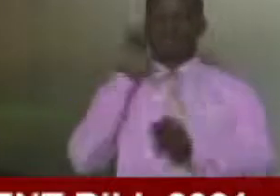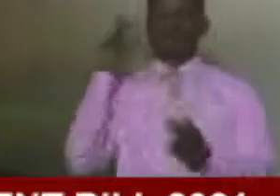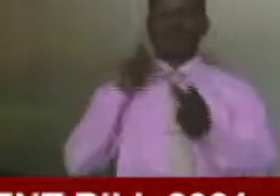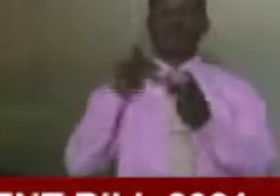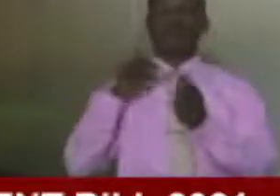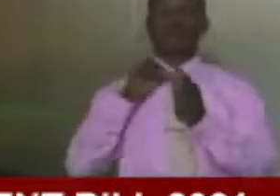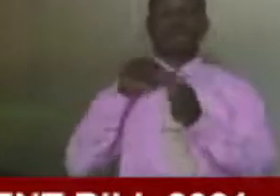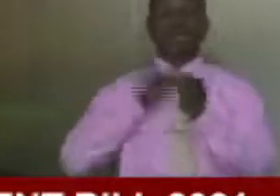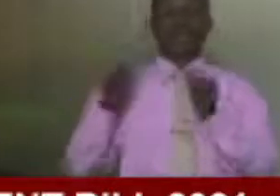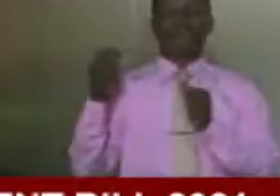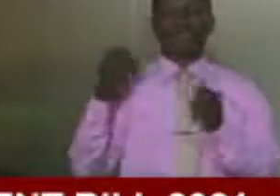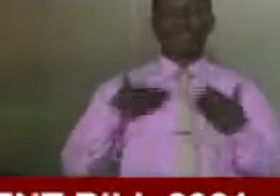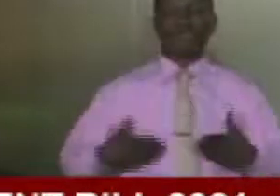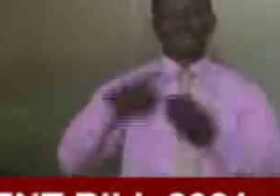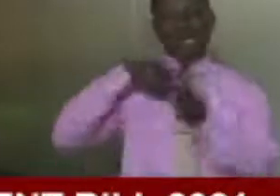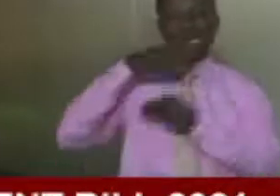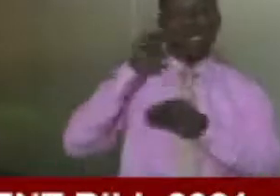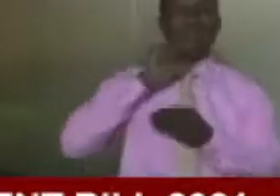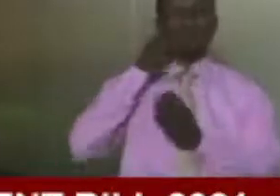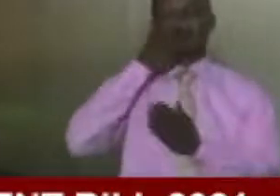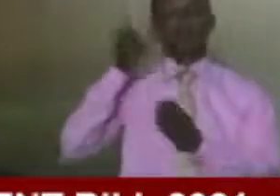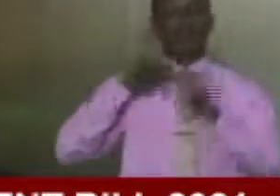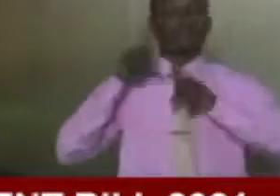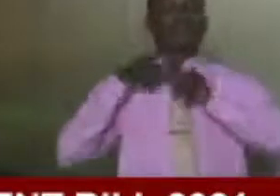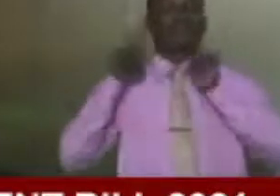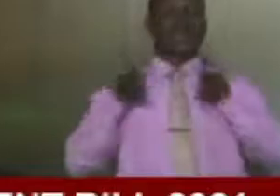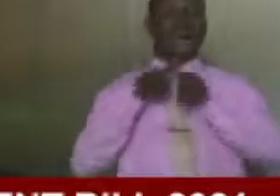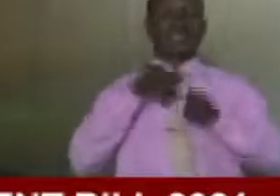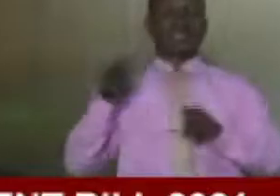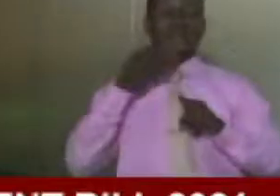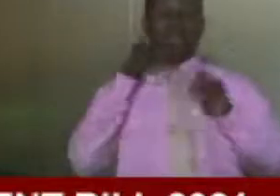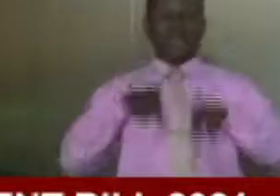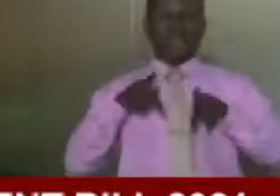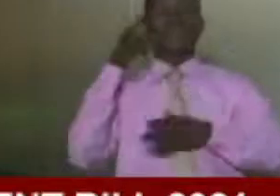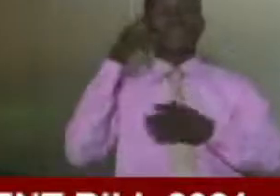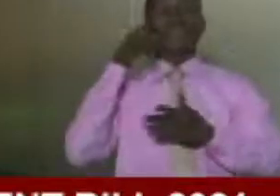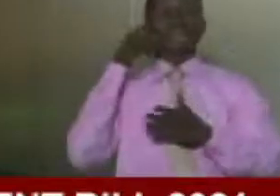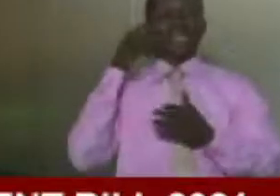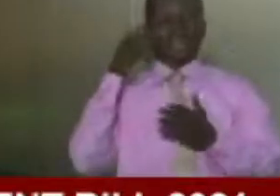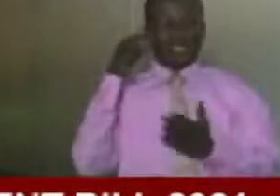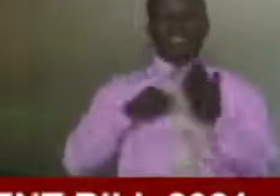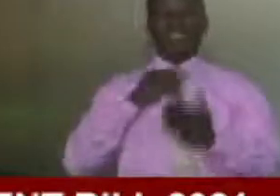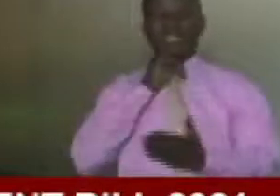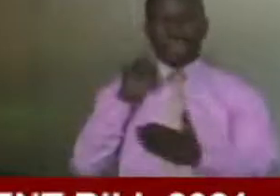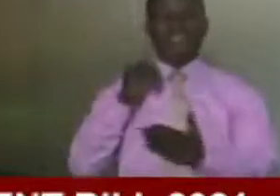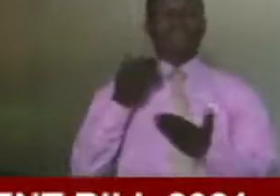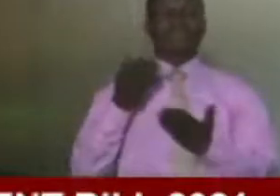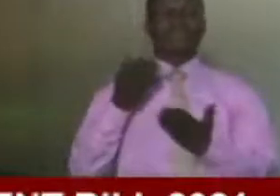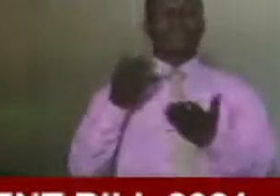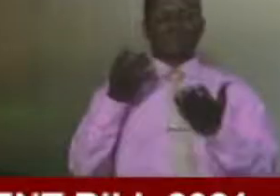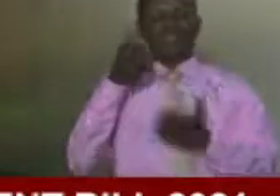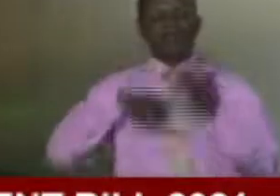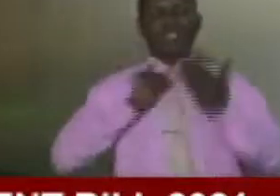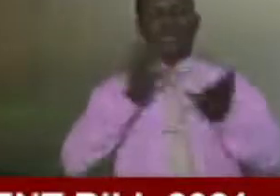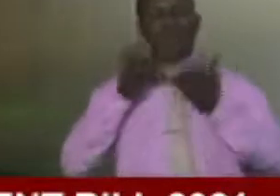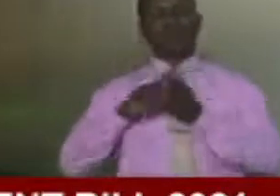him the best of people. I can't say that. But as a person and what he says, this is one person that he will tell you, this is what I want to do,